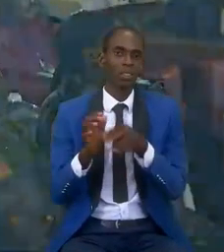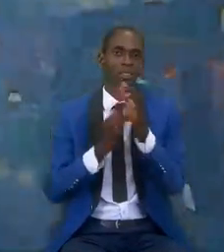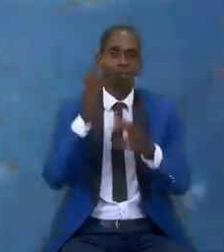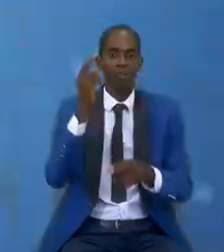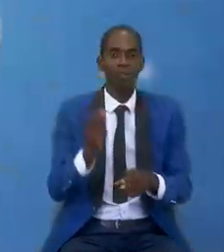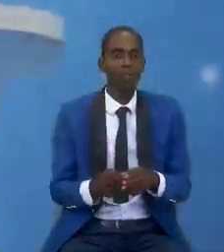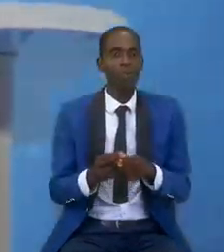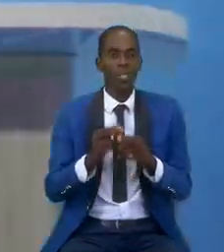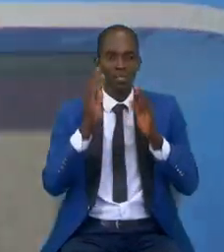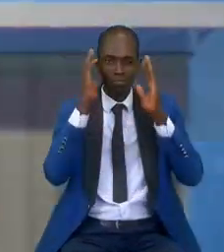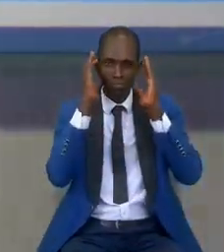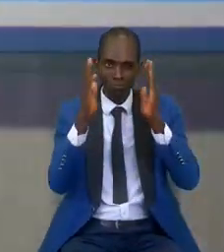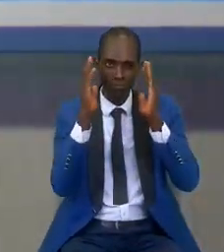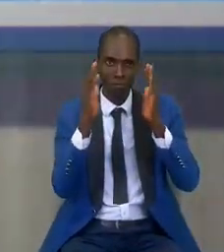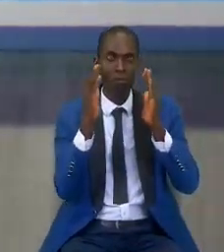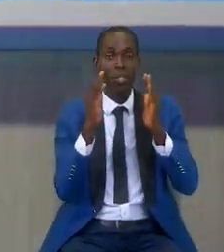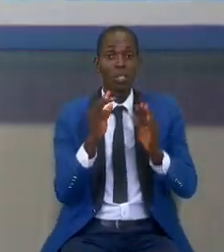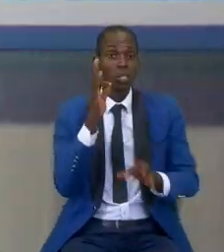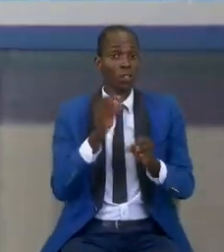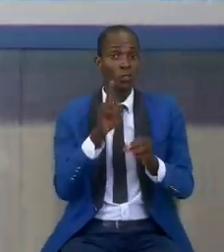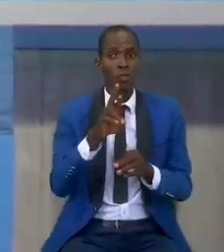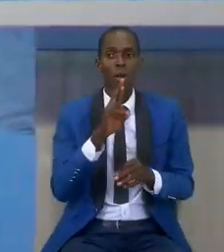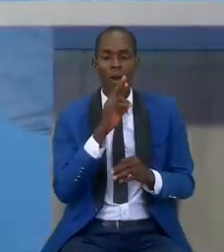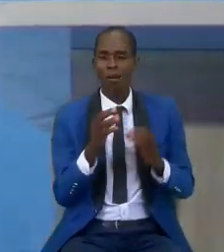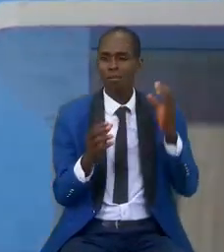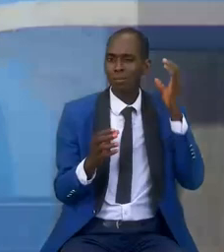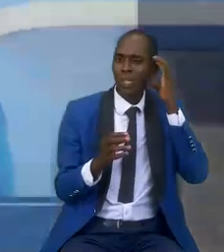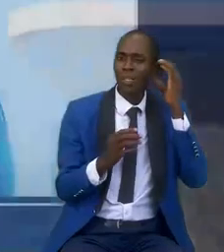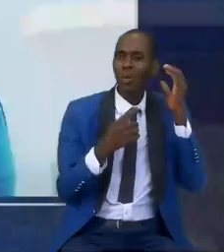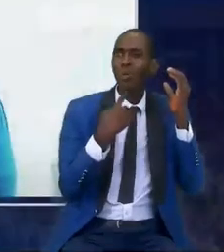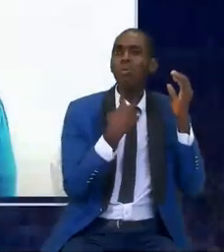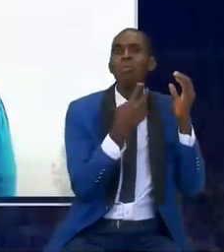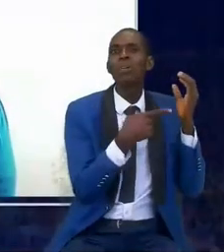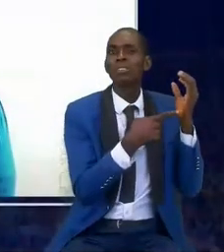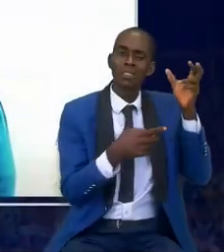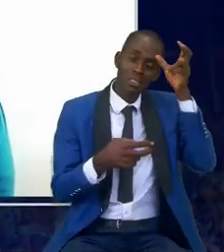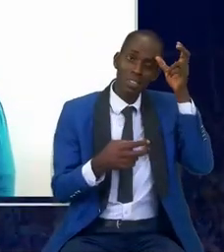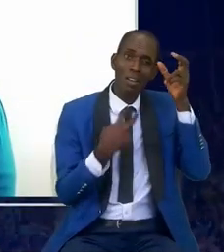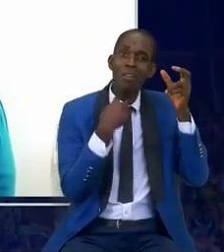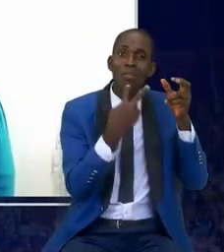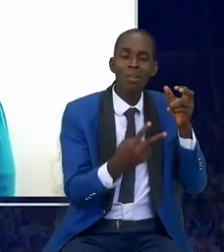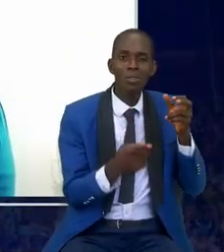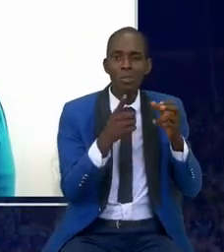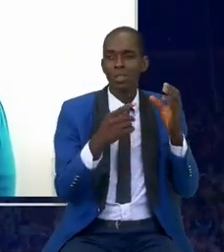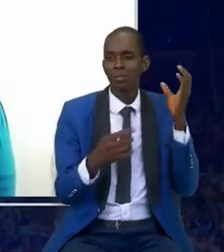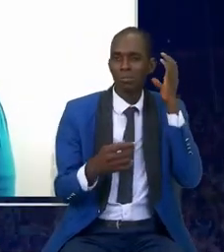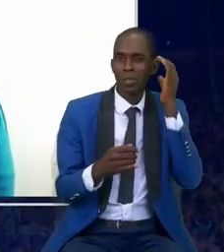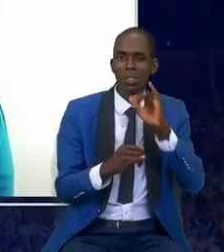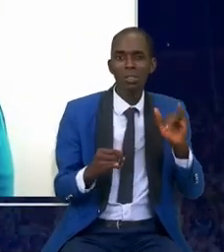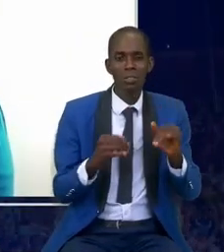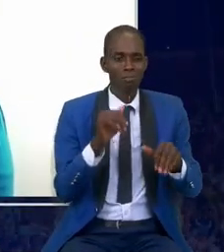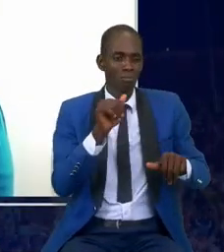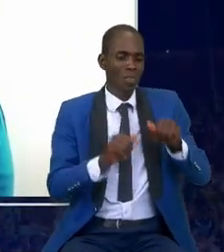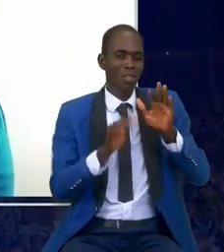if you're hearing the voice of Satan you're hearing the voice of one Believers you are hearing the voice of your past life he said